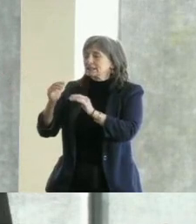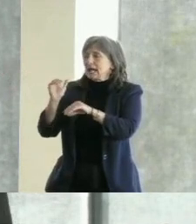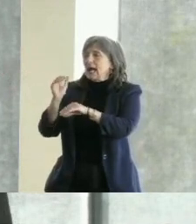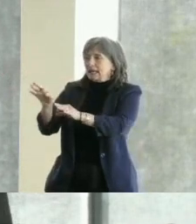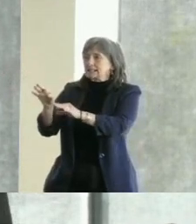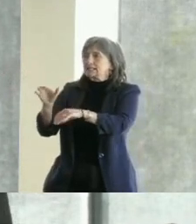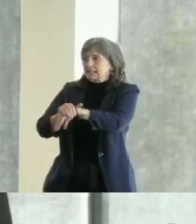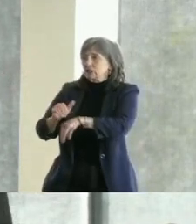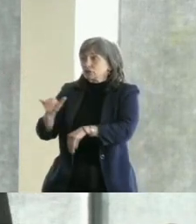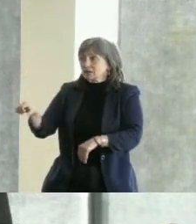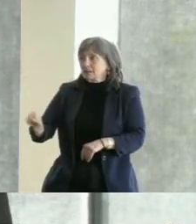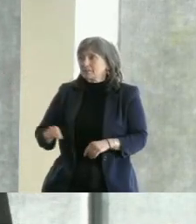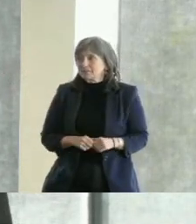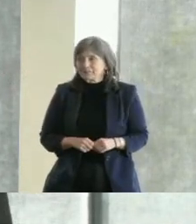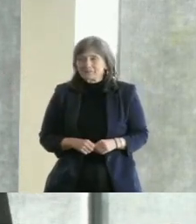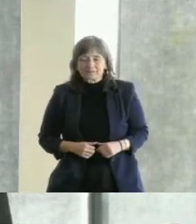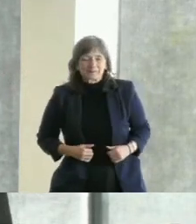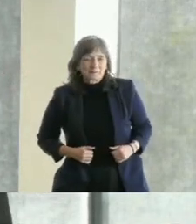too.